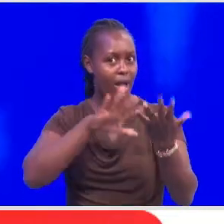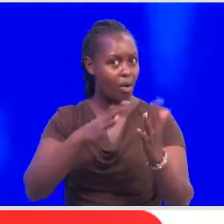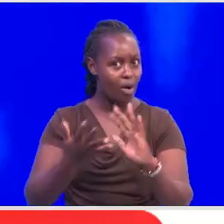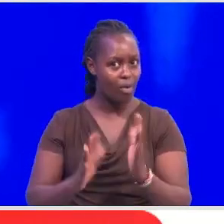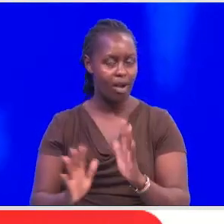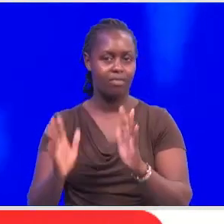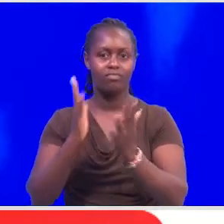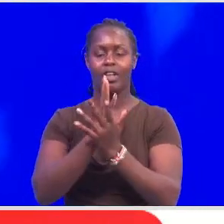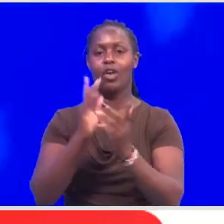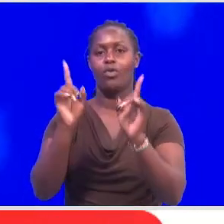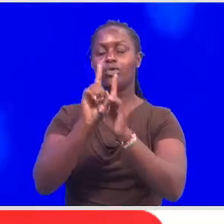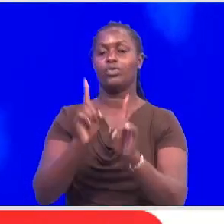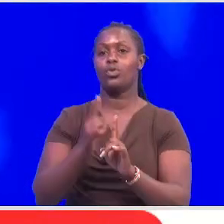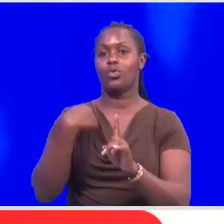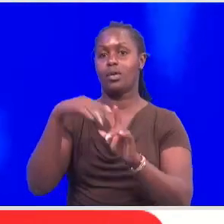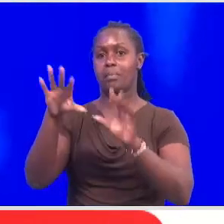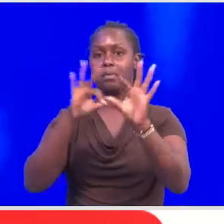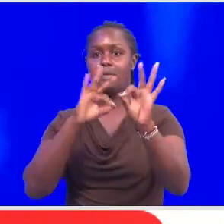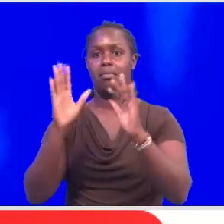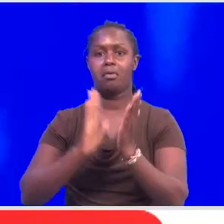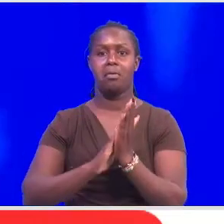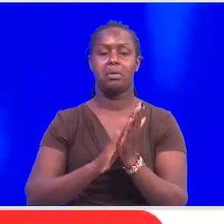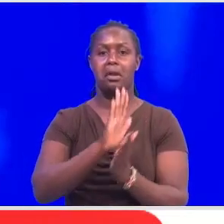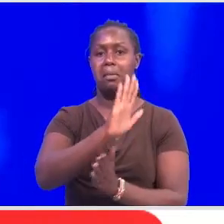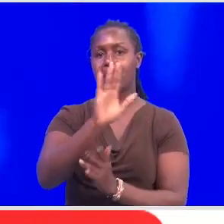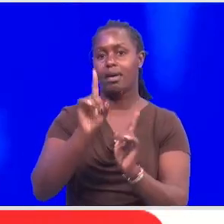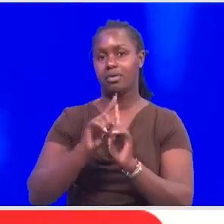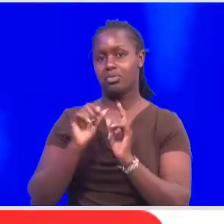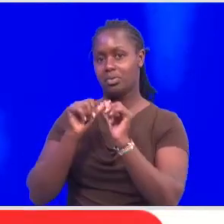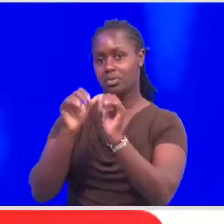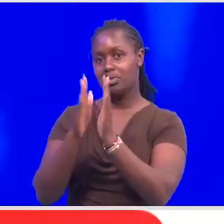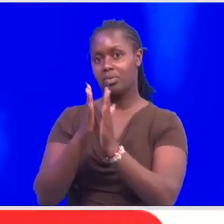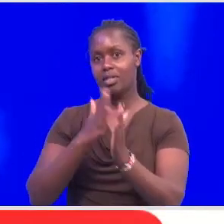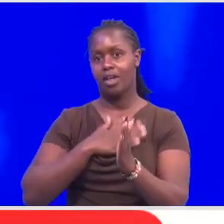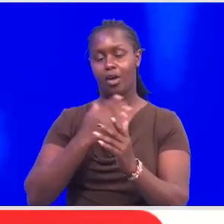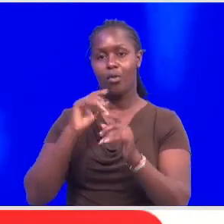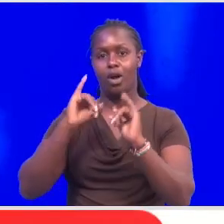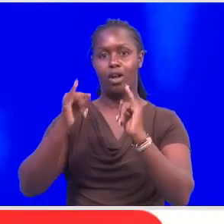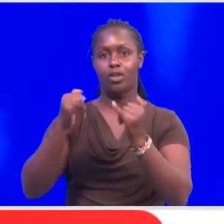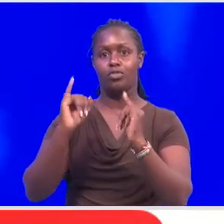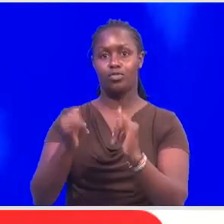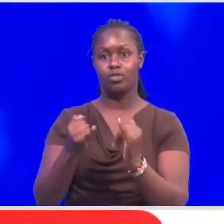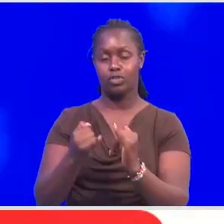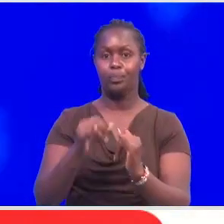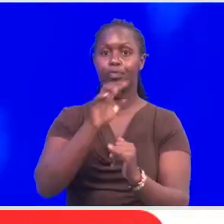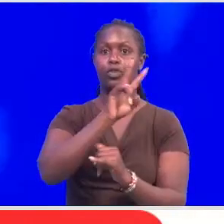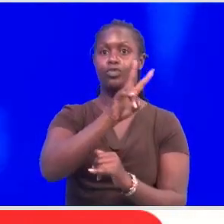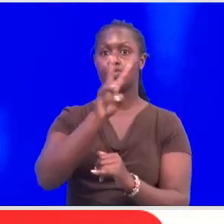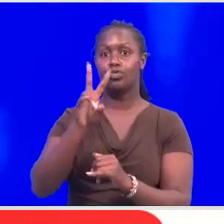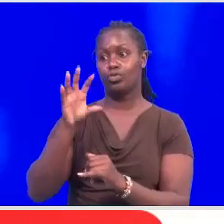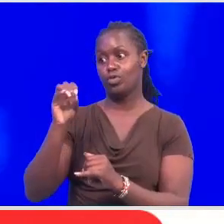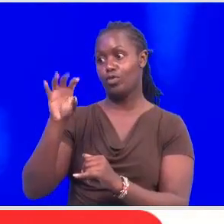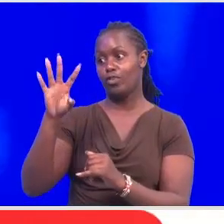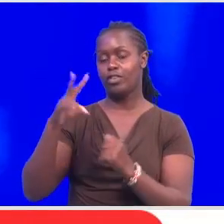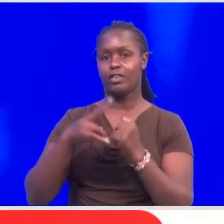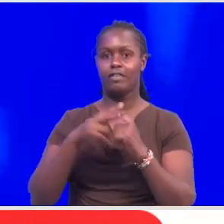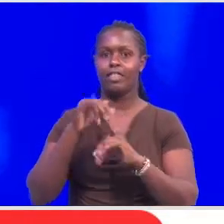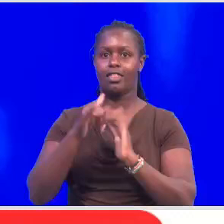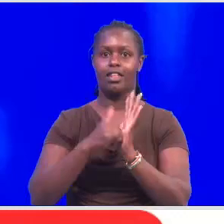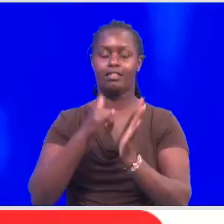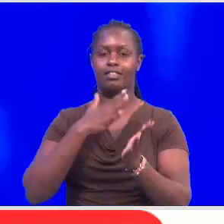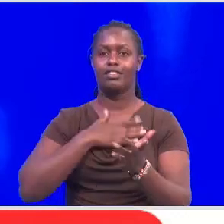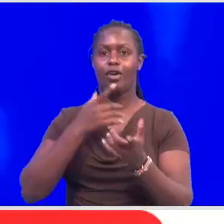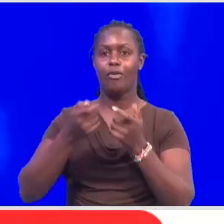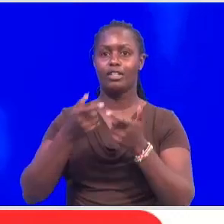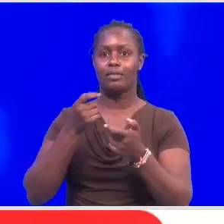sampling some of your comments as we continue with the broadcast. As always, 22047 is the SMS short code. And of course, the hashtag